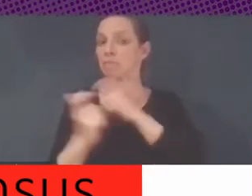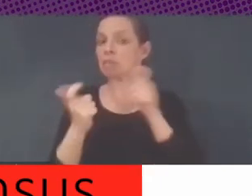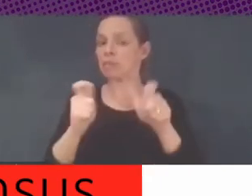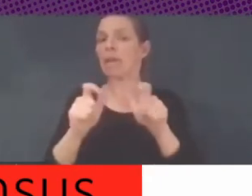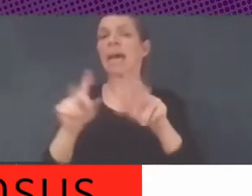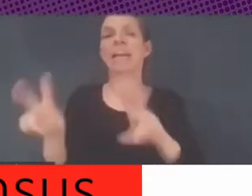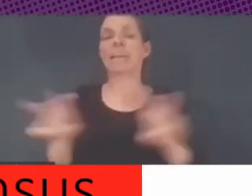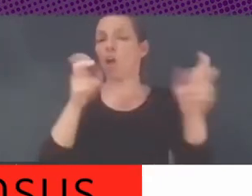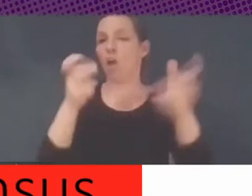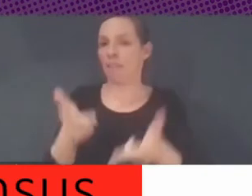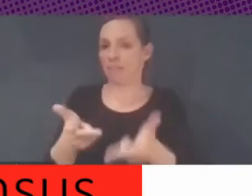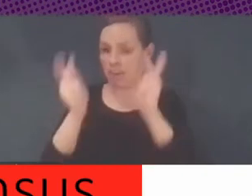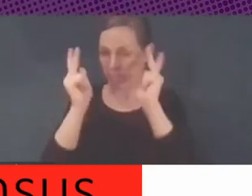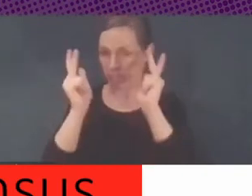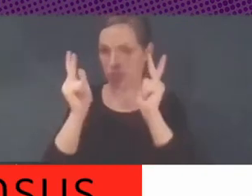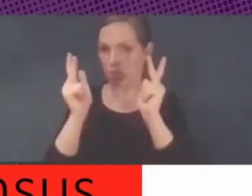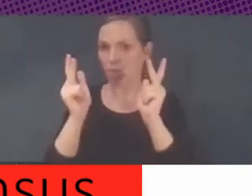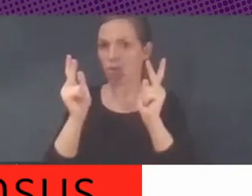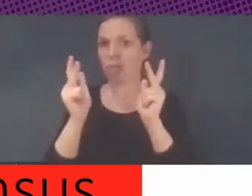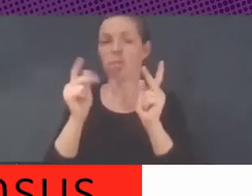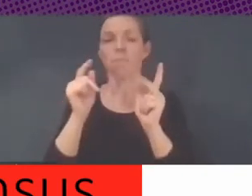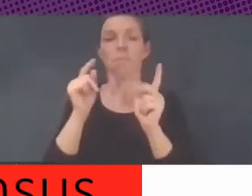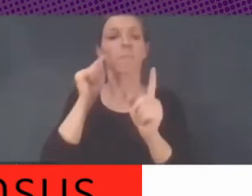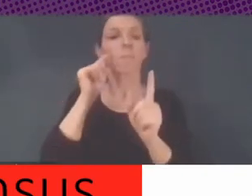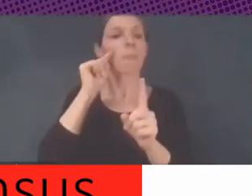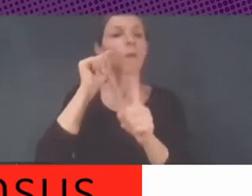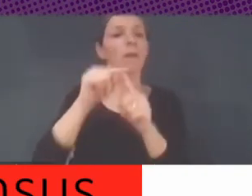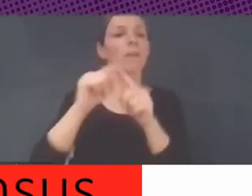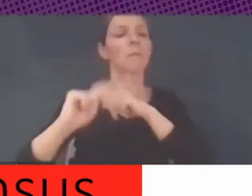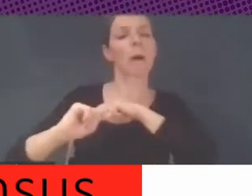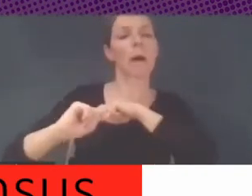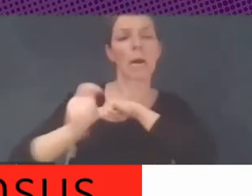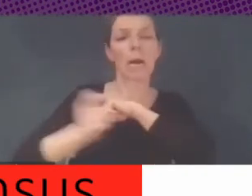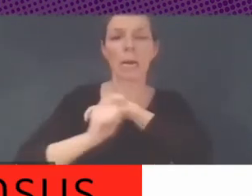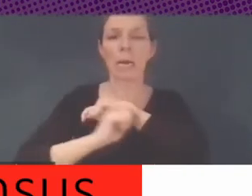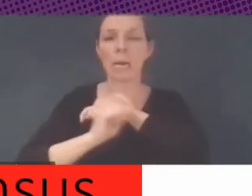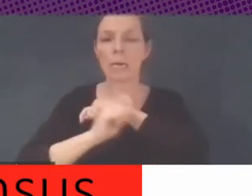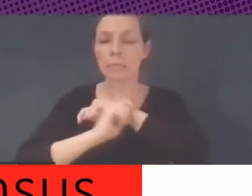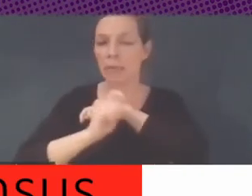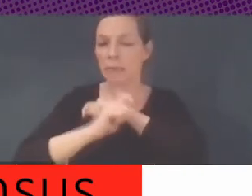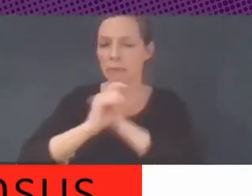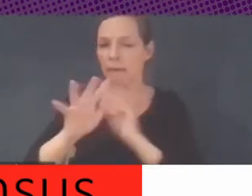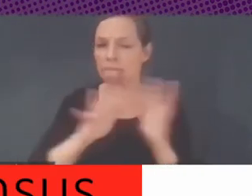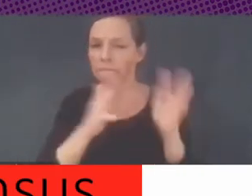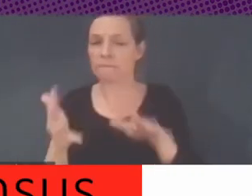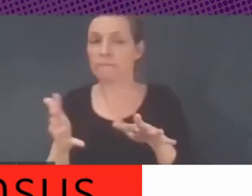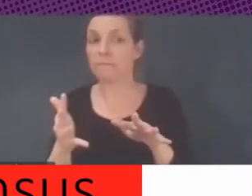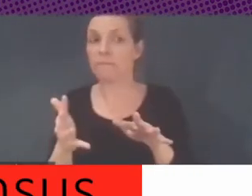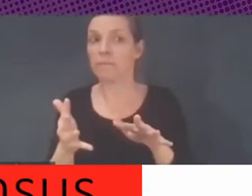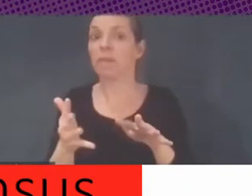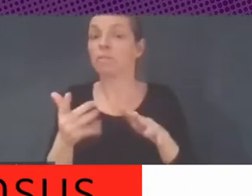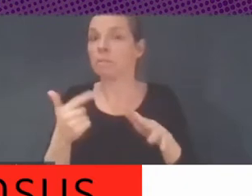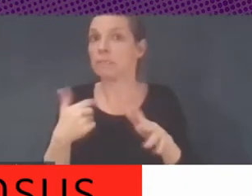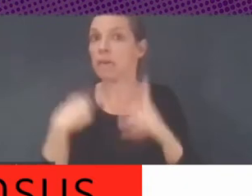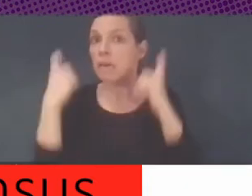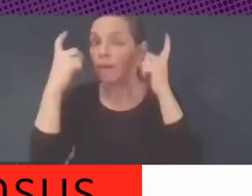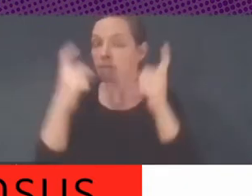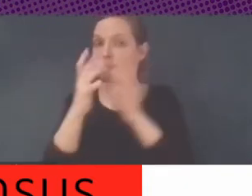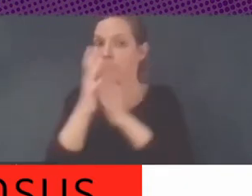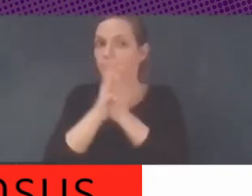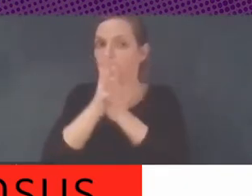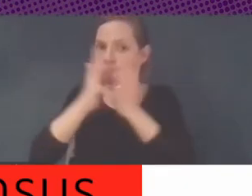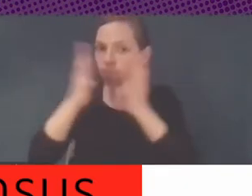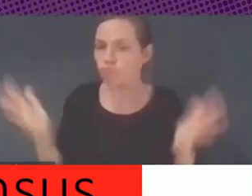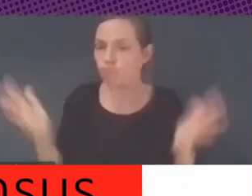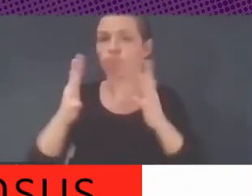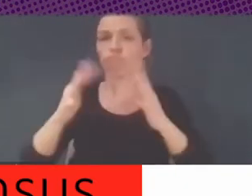so the Washington consensus promoted this idea that we need to take the state as much as possible out of the